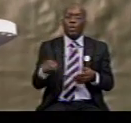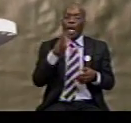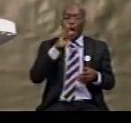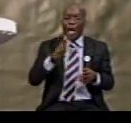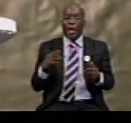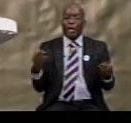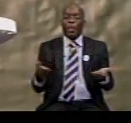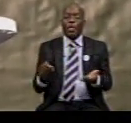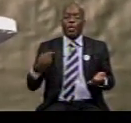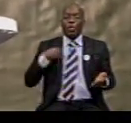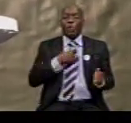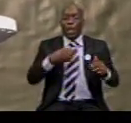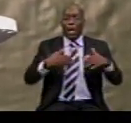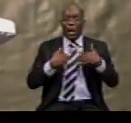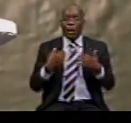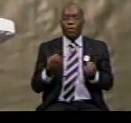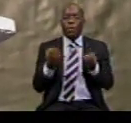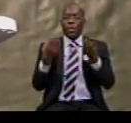God here,